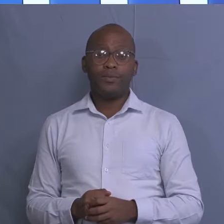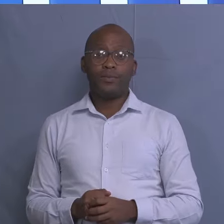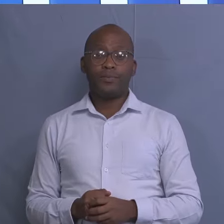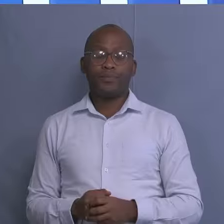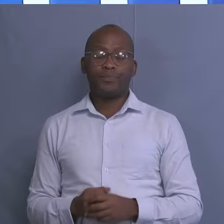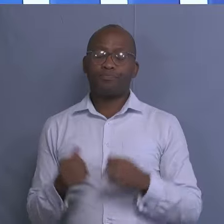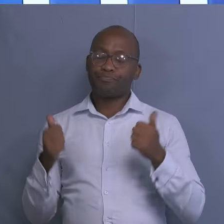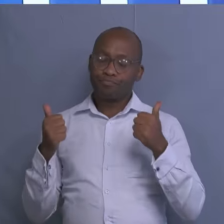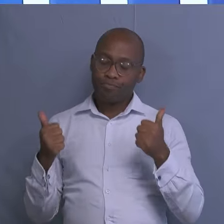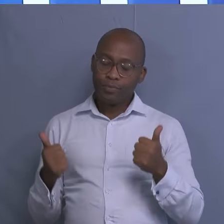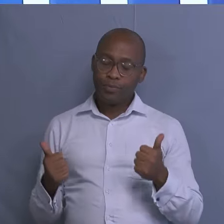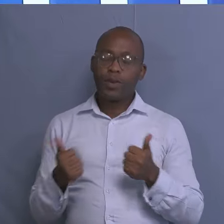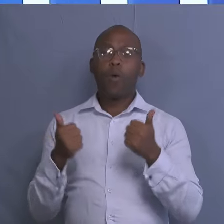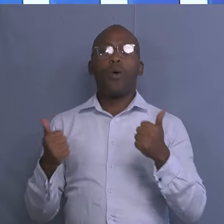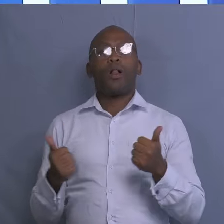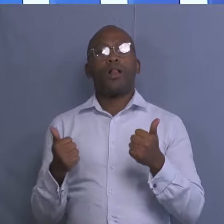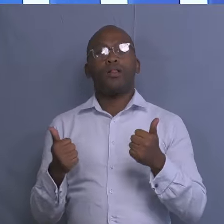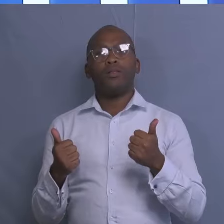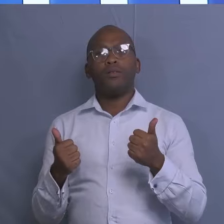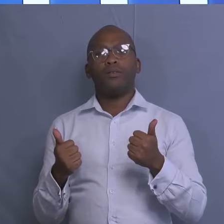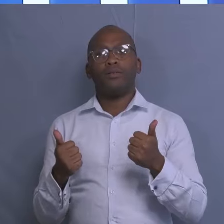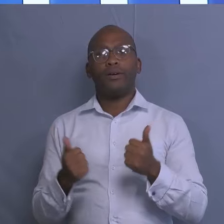Okay, now